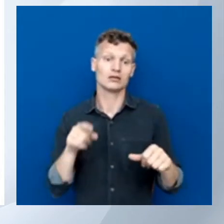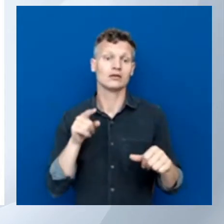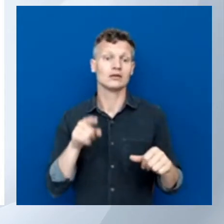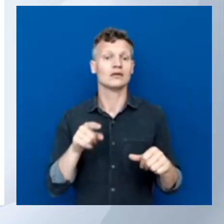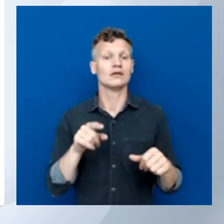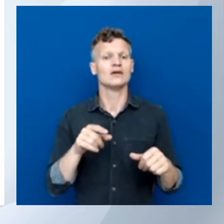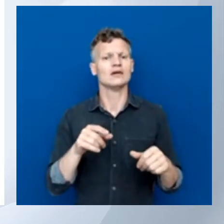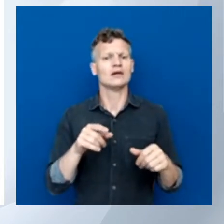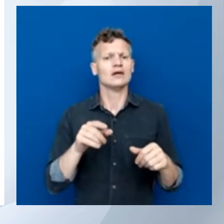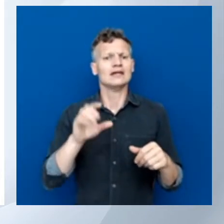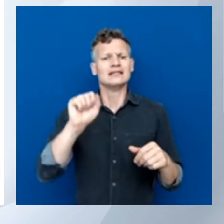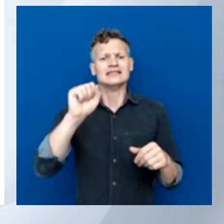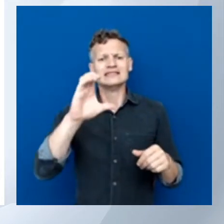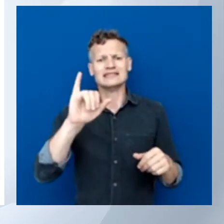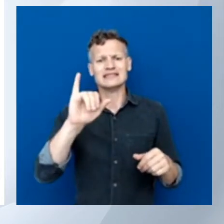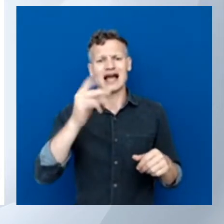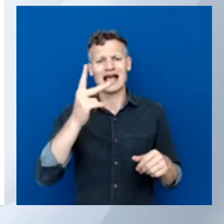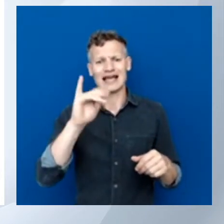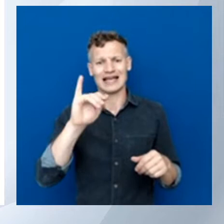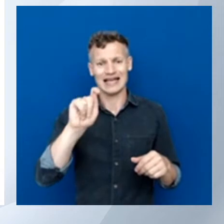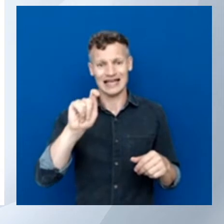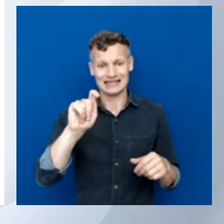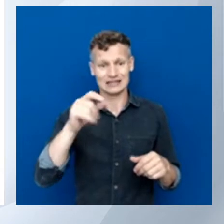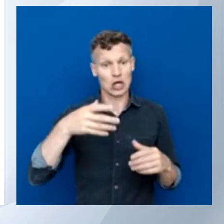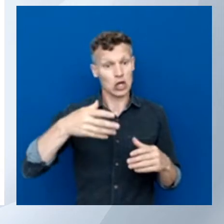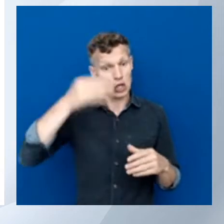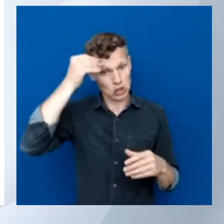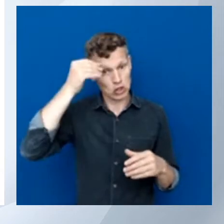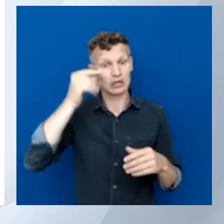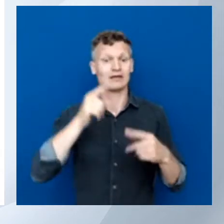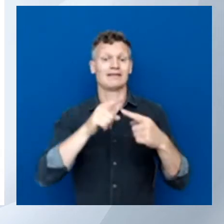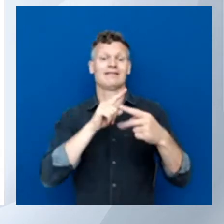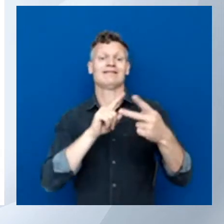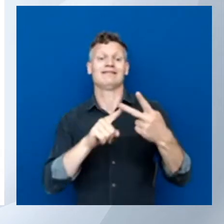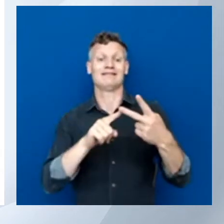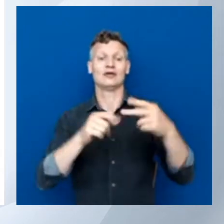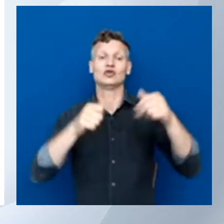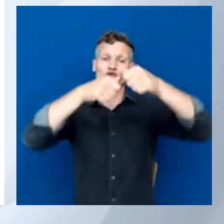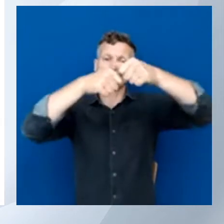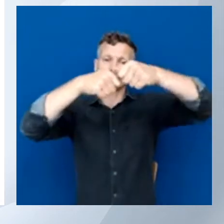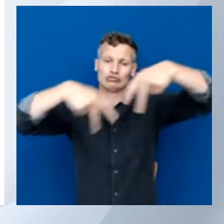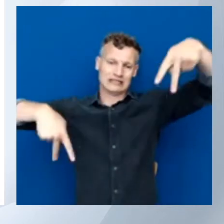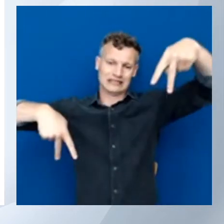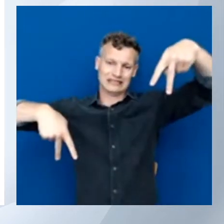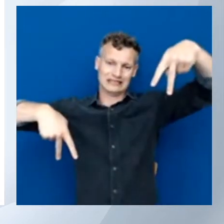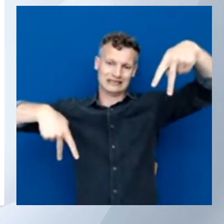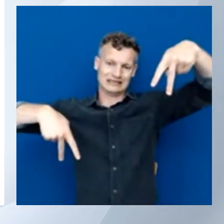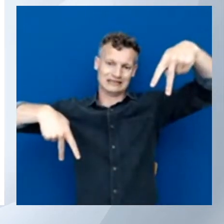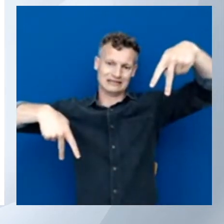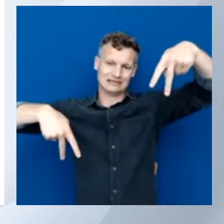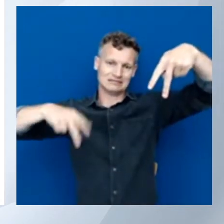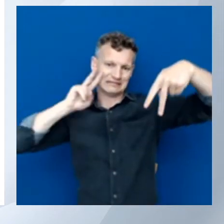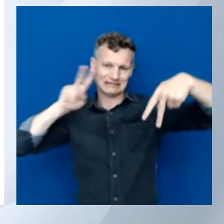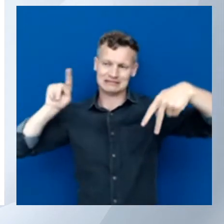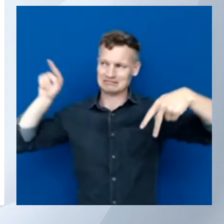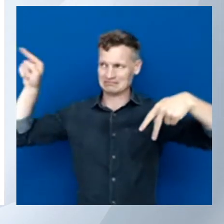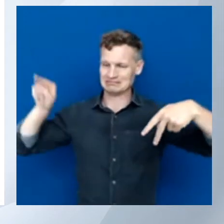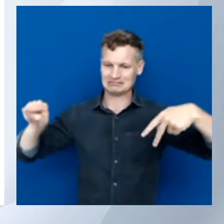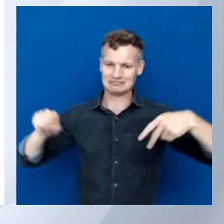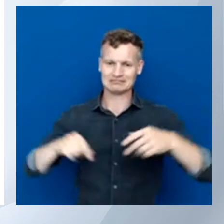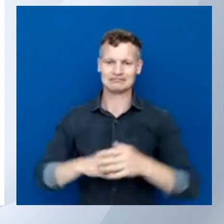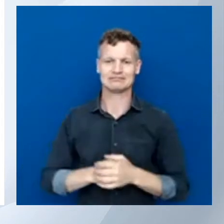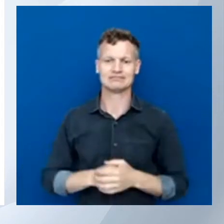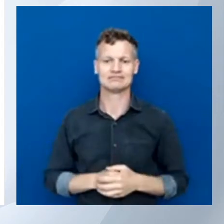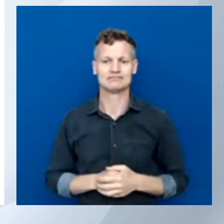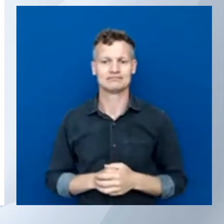for coefficient, and tree-based models. Additionally, any models with similar layout and